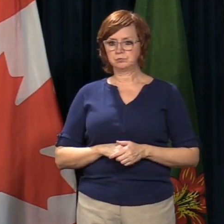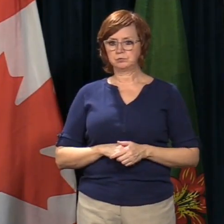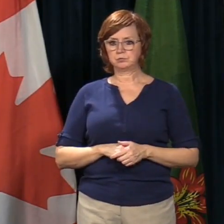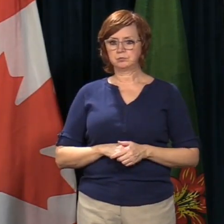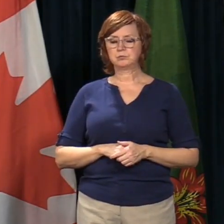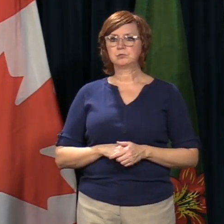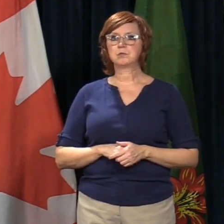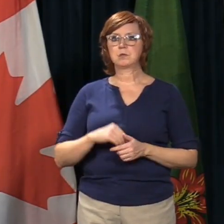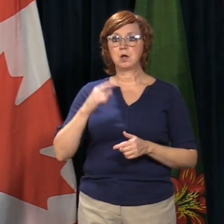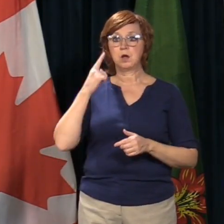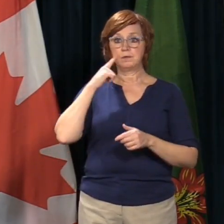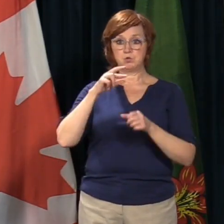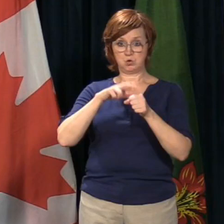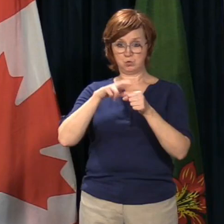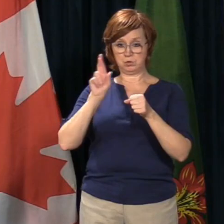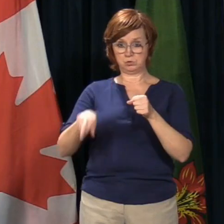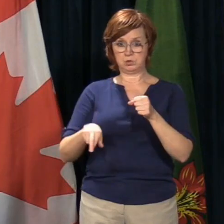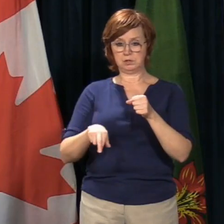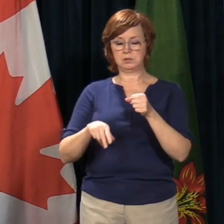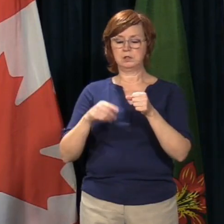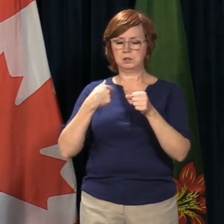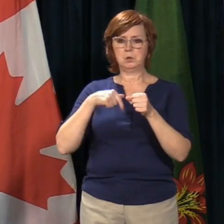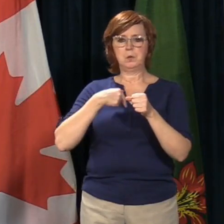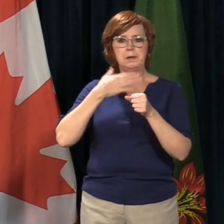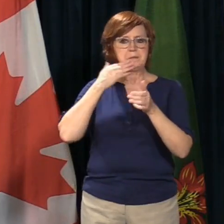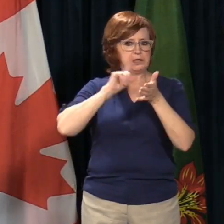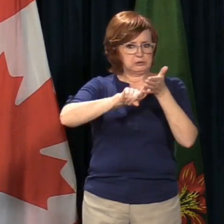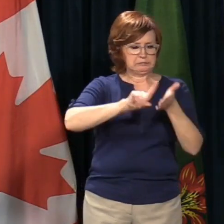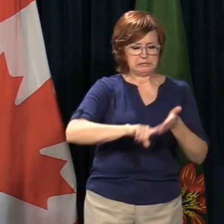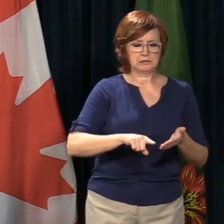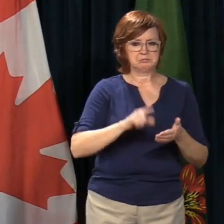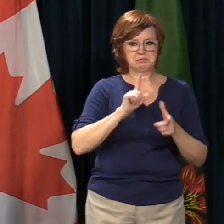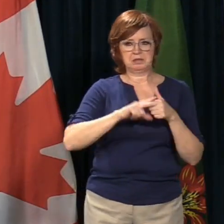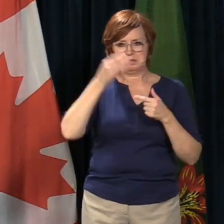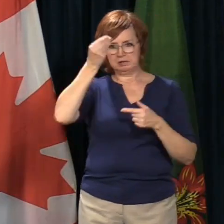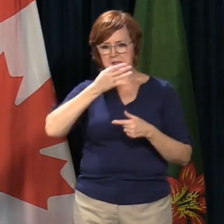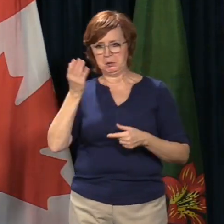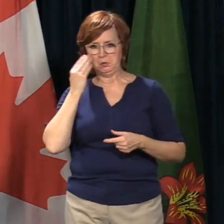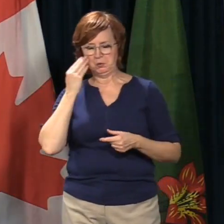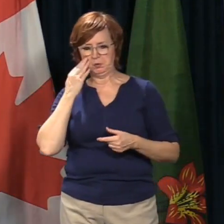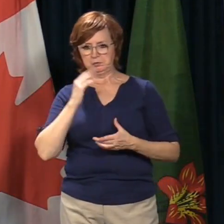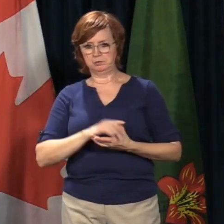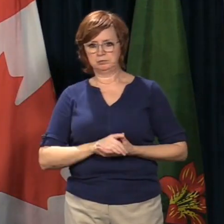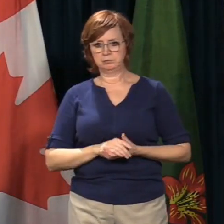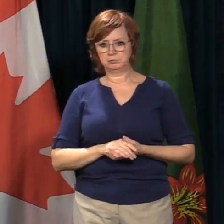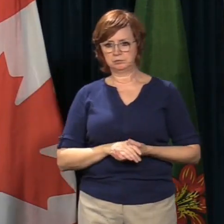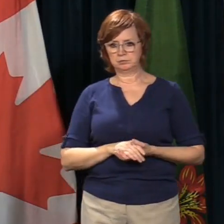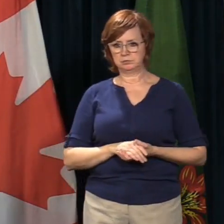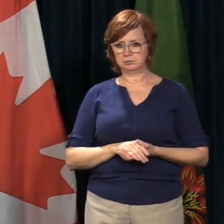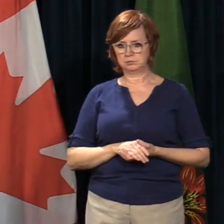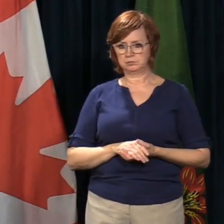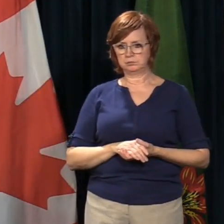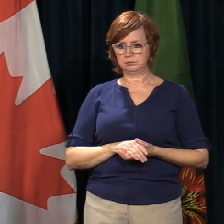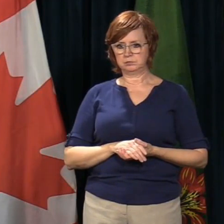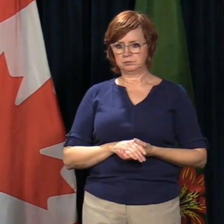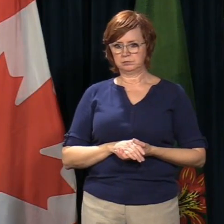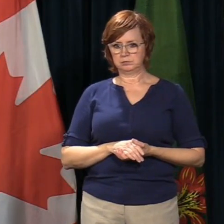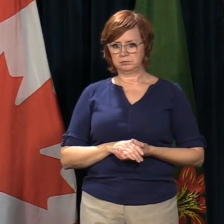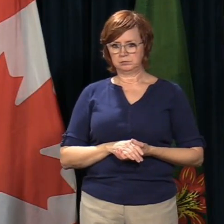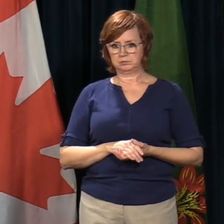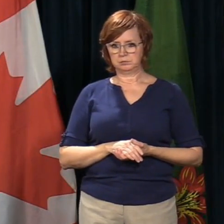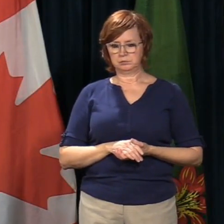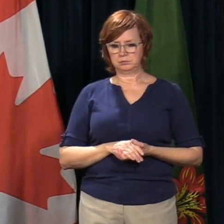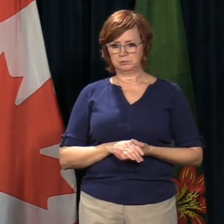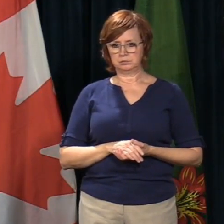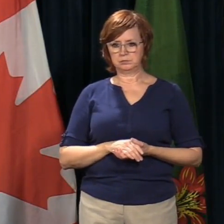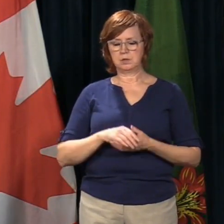outbreak in Regina is one that we can check back, and we can connect you with the local medical health officer in Regina and public health team that's